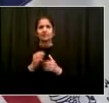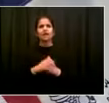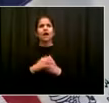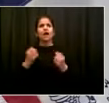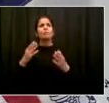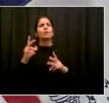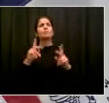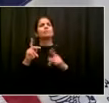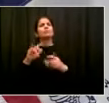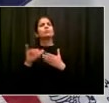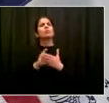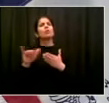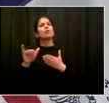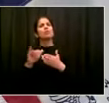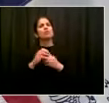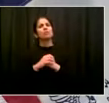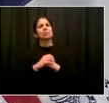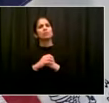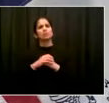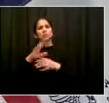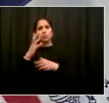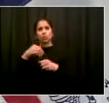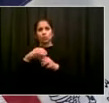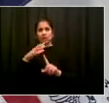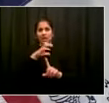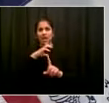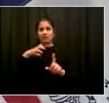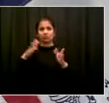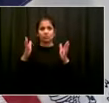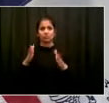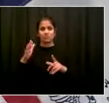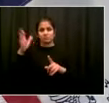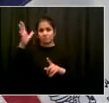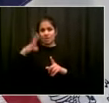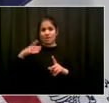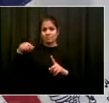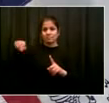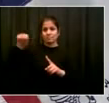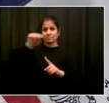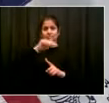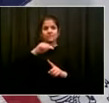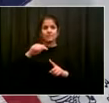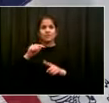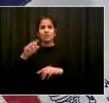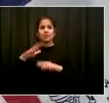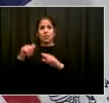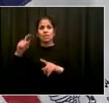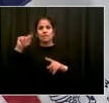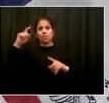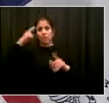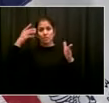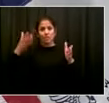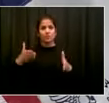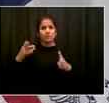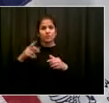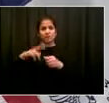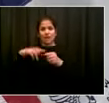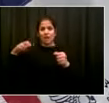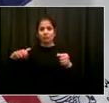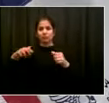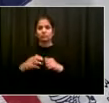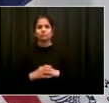delegation, including Congressman Nadler, have called on the governor to resign. You have not used that word this week. Are you prepared to do